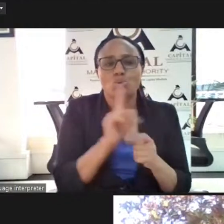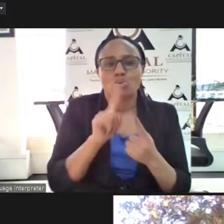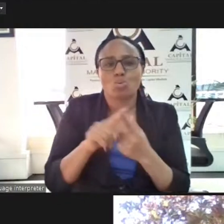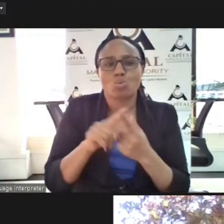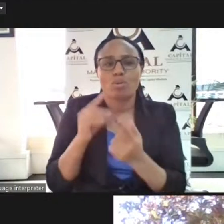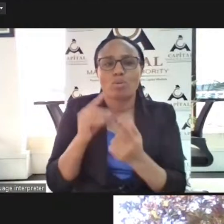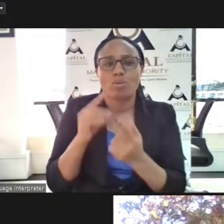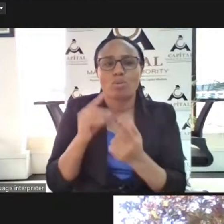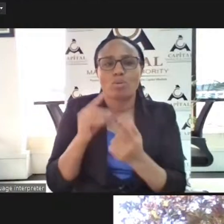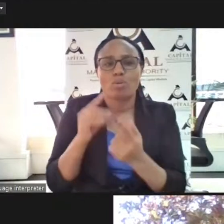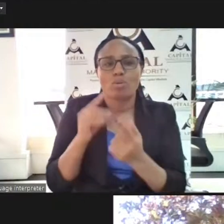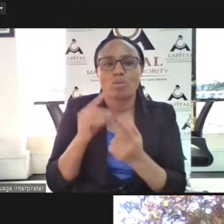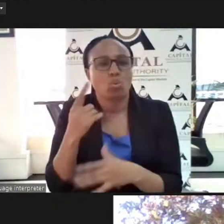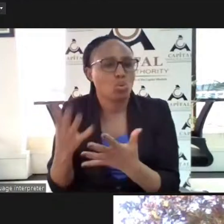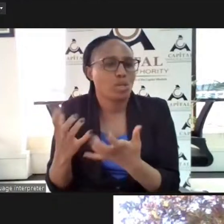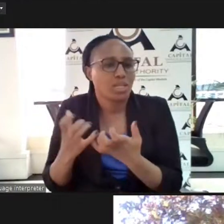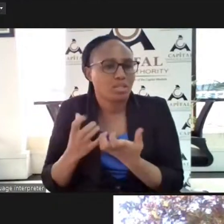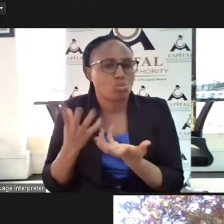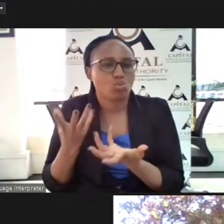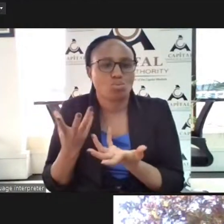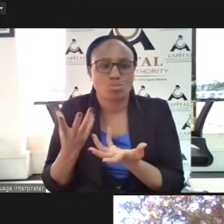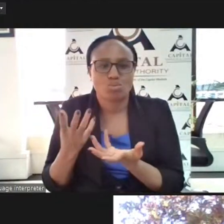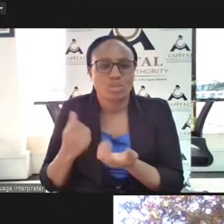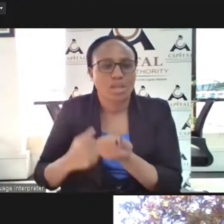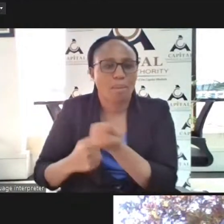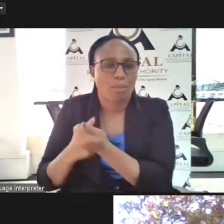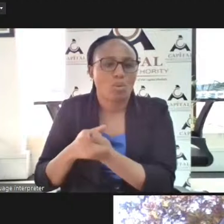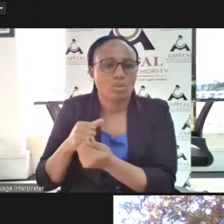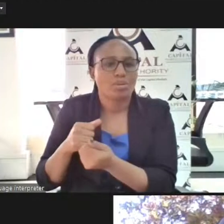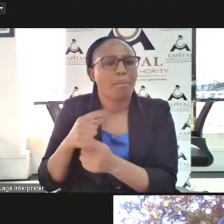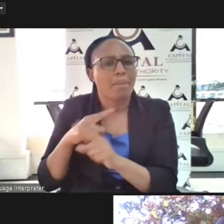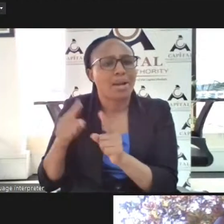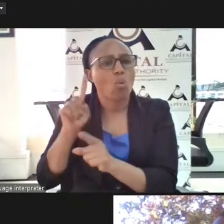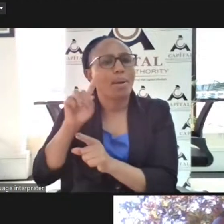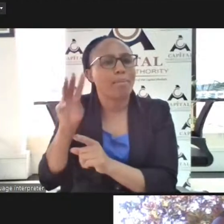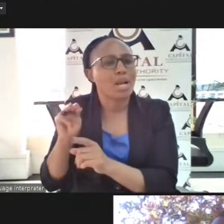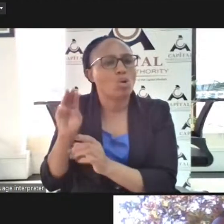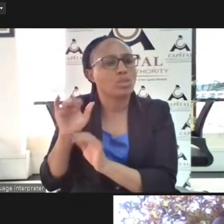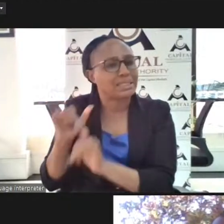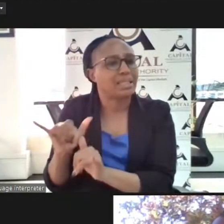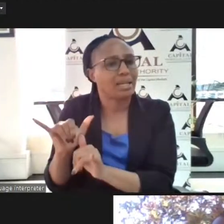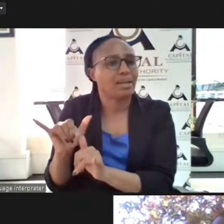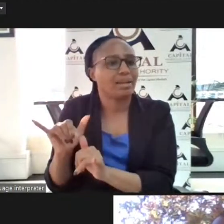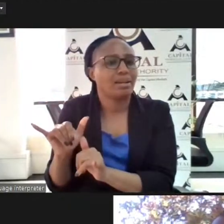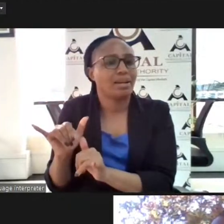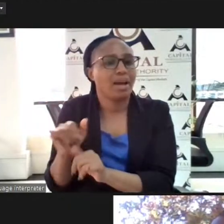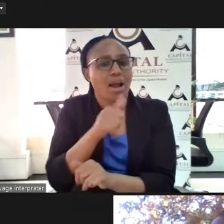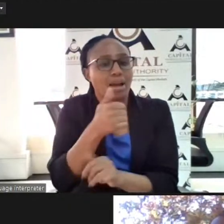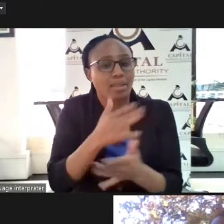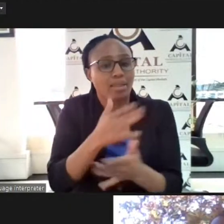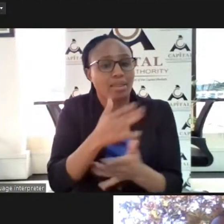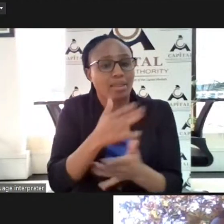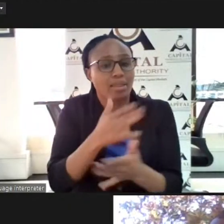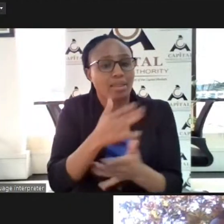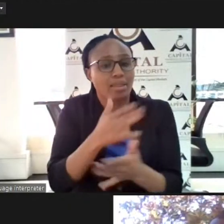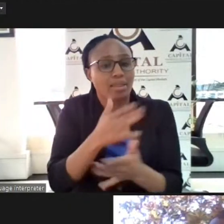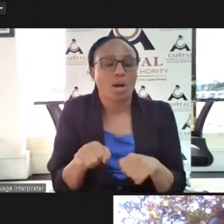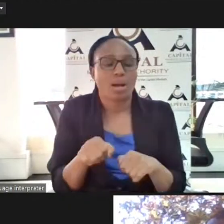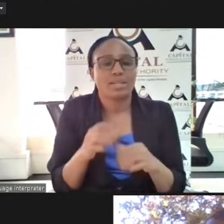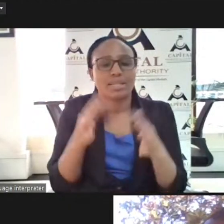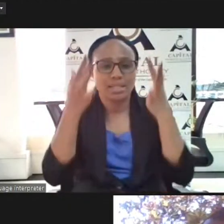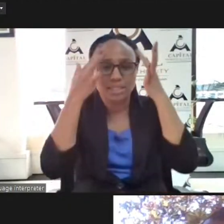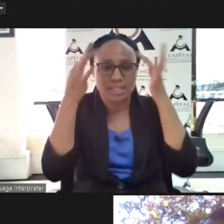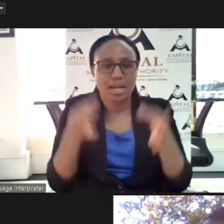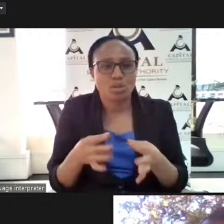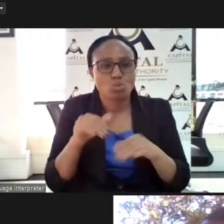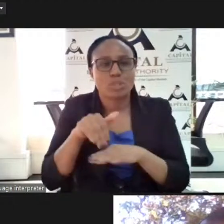the people that you need to finance within that year, and you still have your 1 million shillings. Another way to do it is also perhaps you could decide to